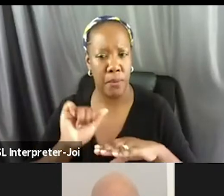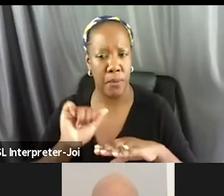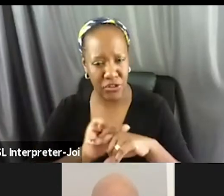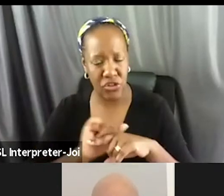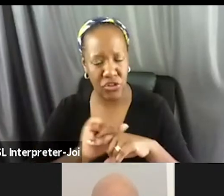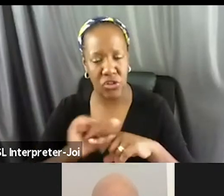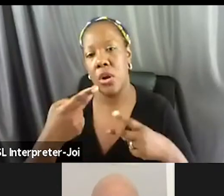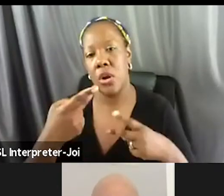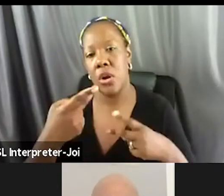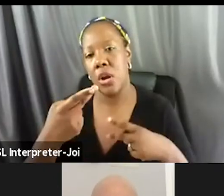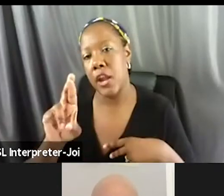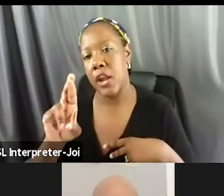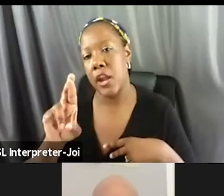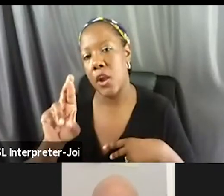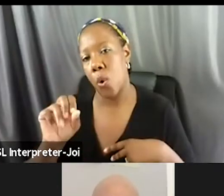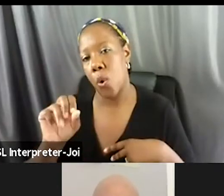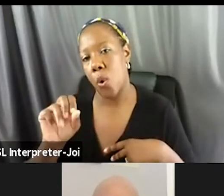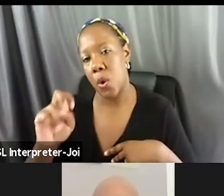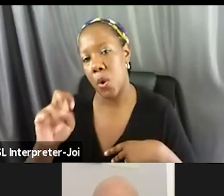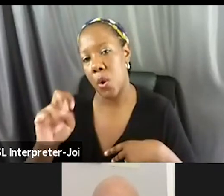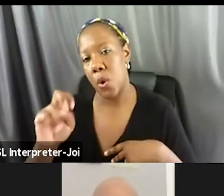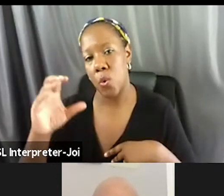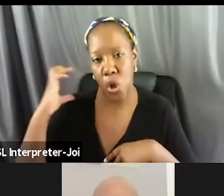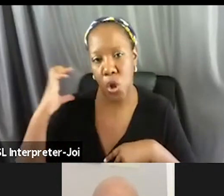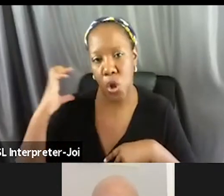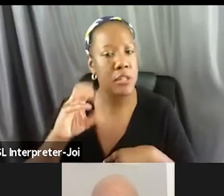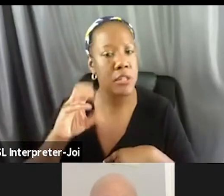And so that's something where you're not treating